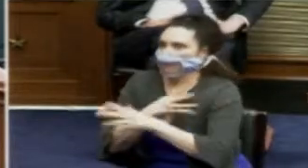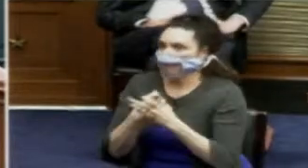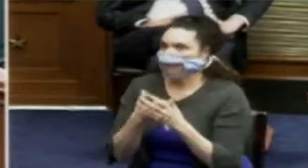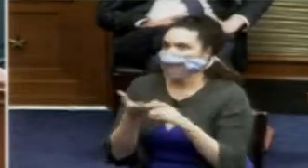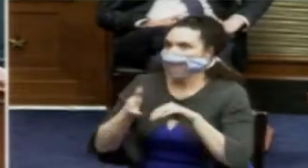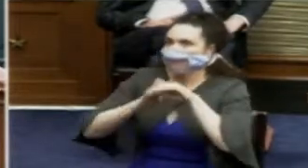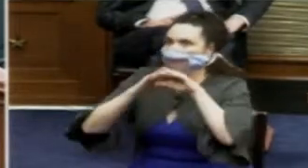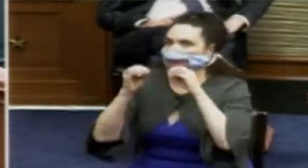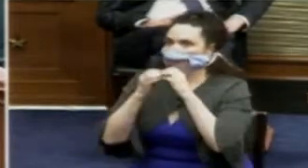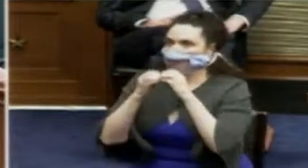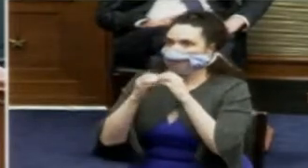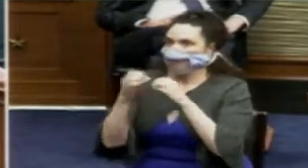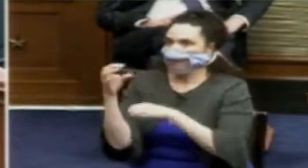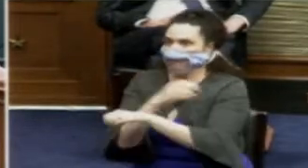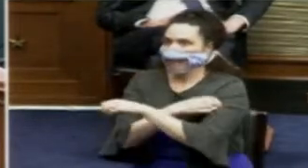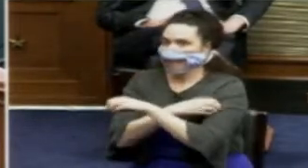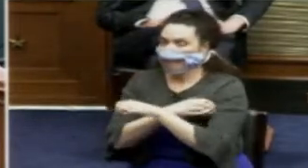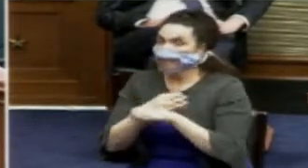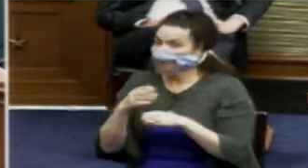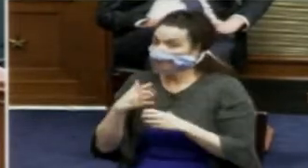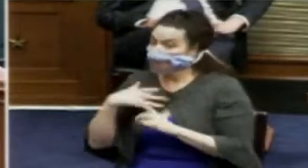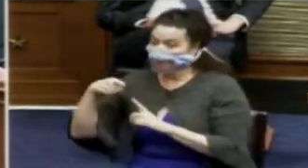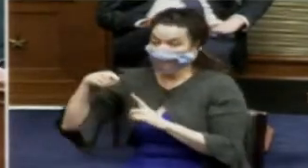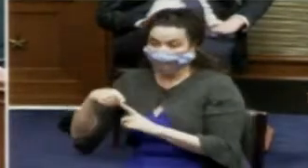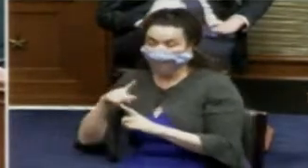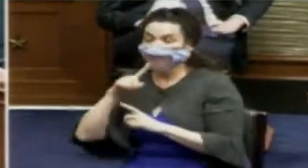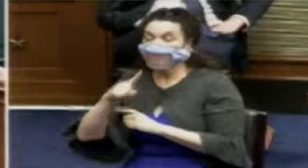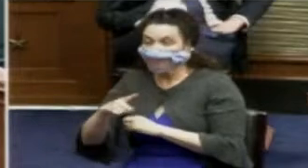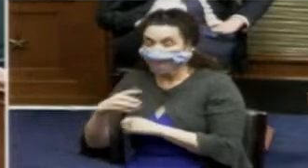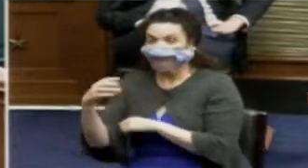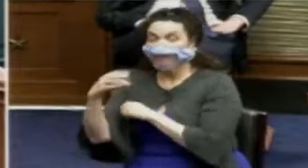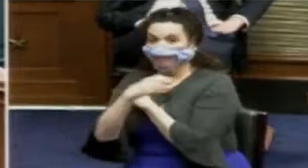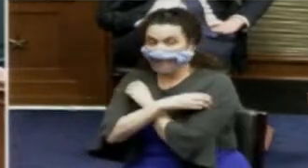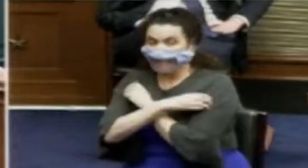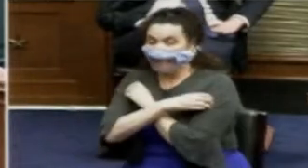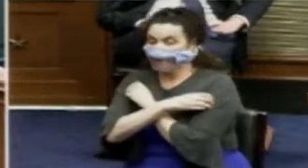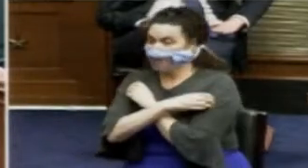say that the real power grab is denying